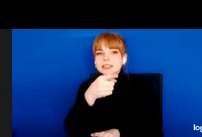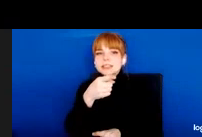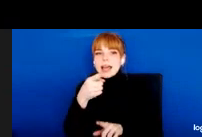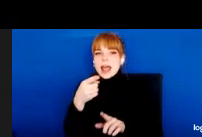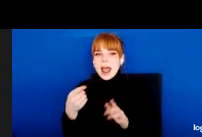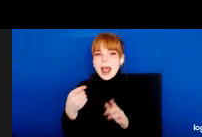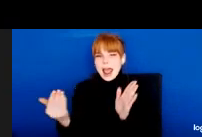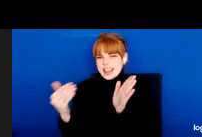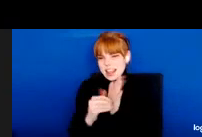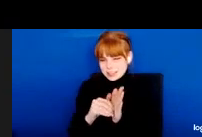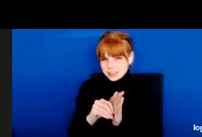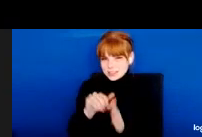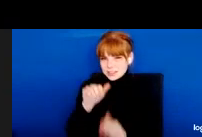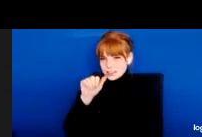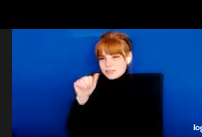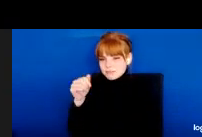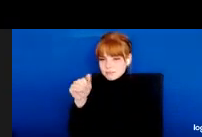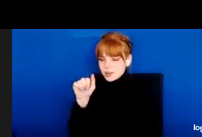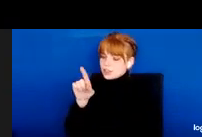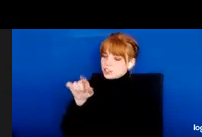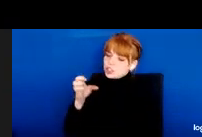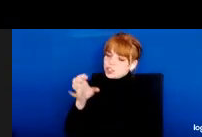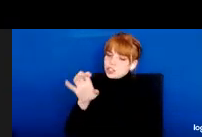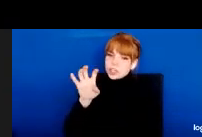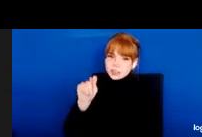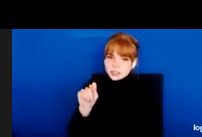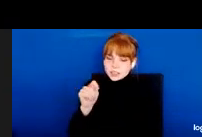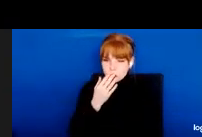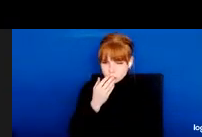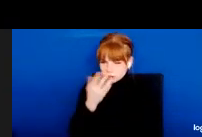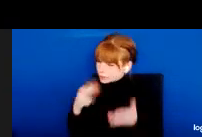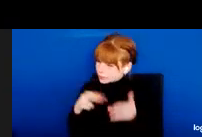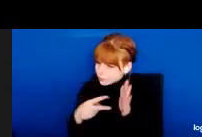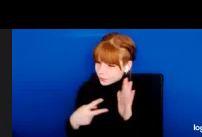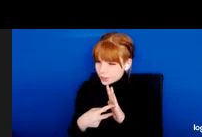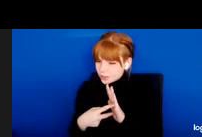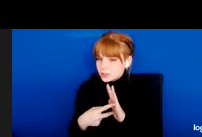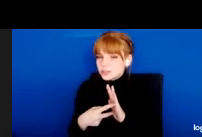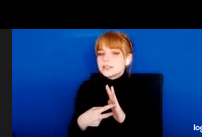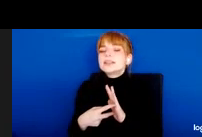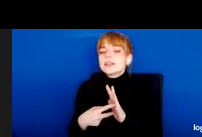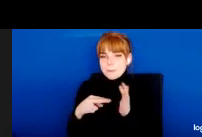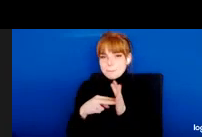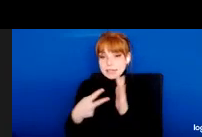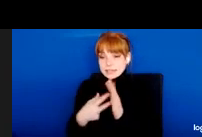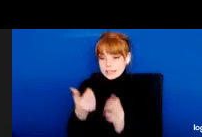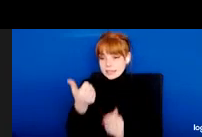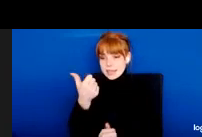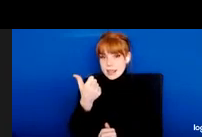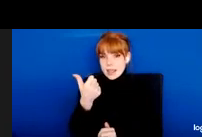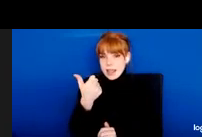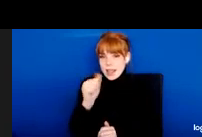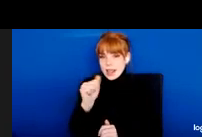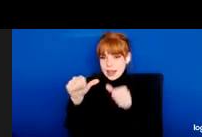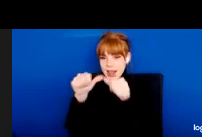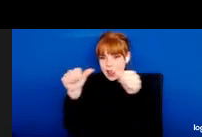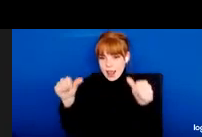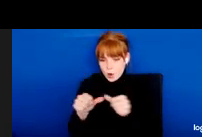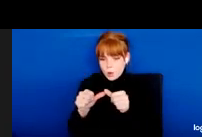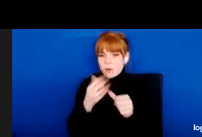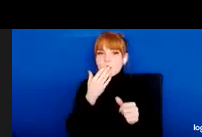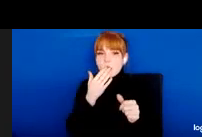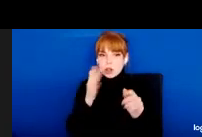what does that mean? That means any colors that touch where you need to be able to distinguish those different colors to